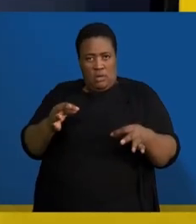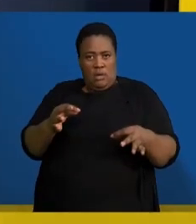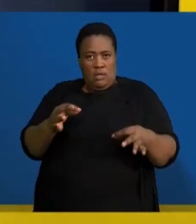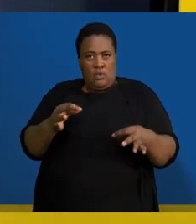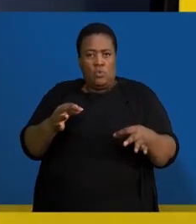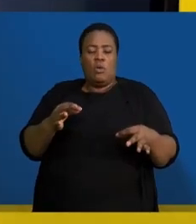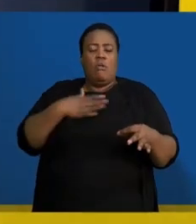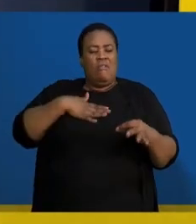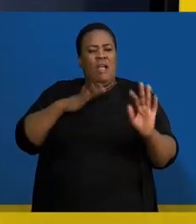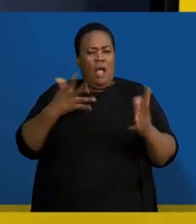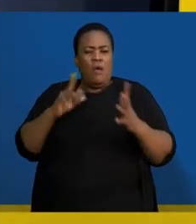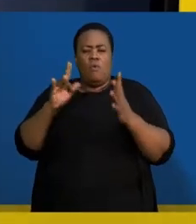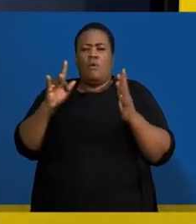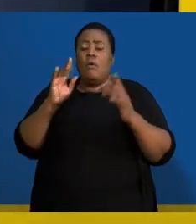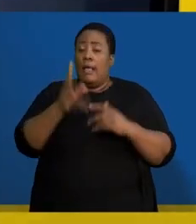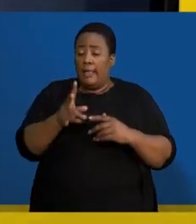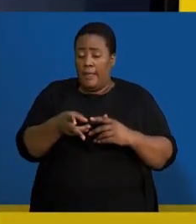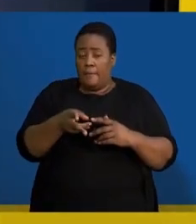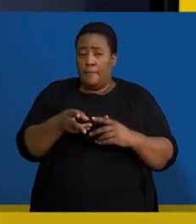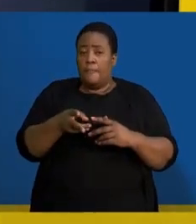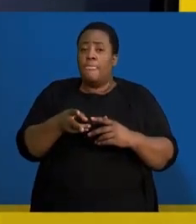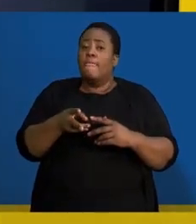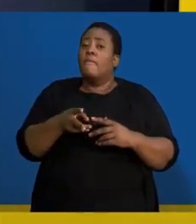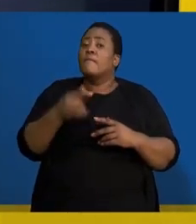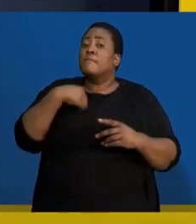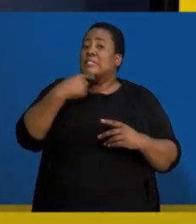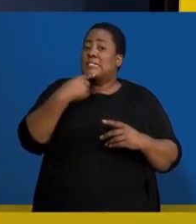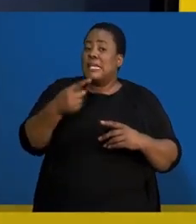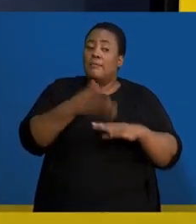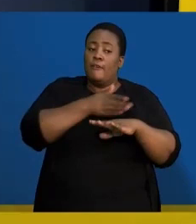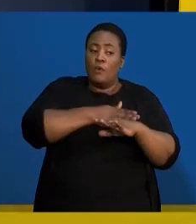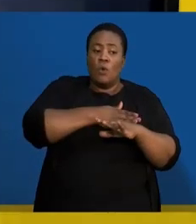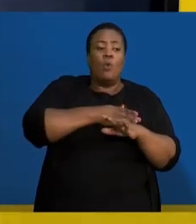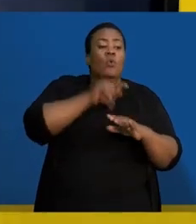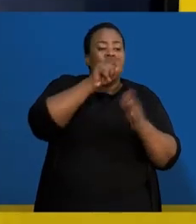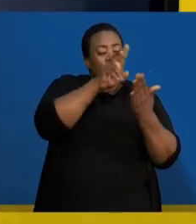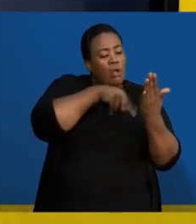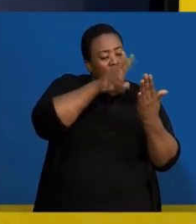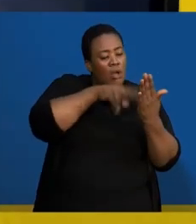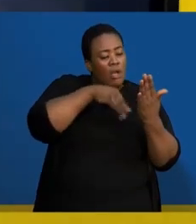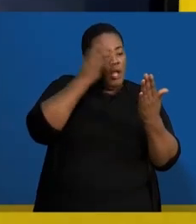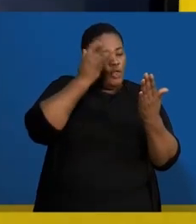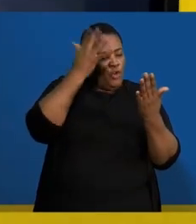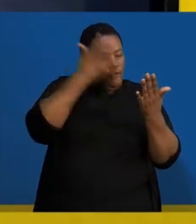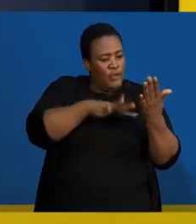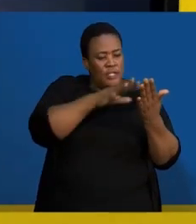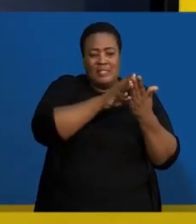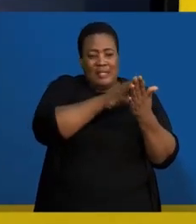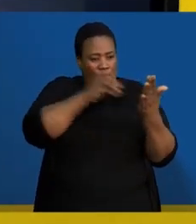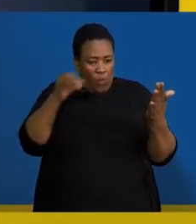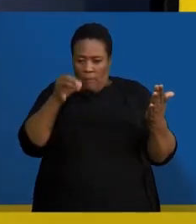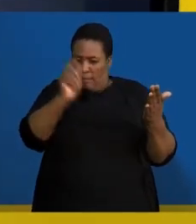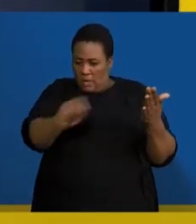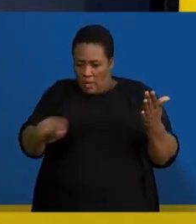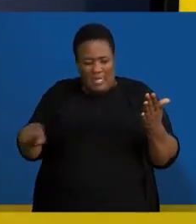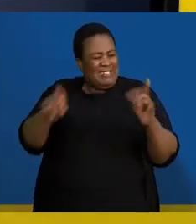it goes back to a point I made earlier about not rewriting the source. You are not quoting directly,